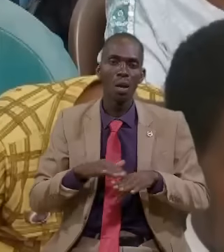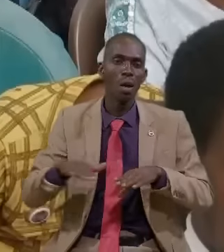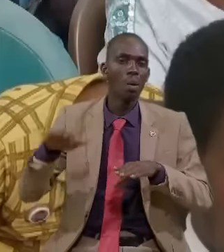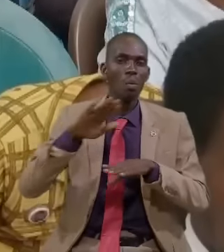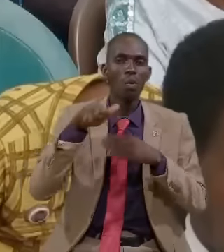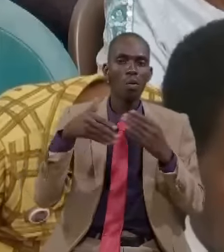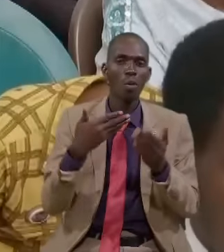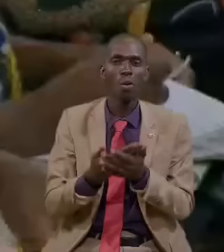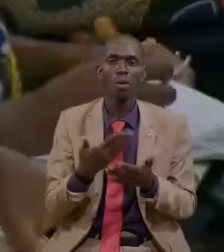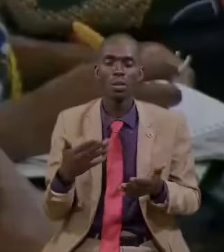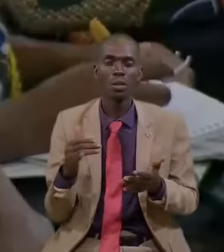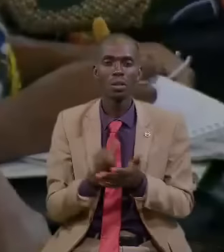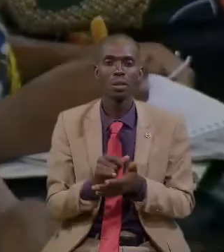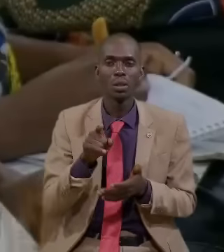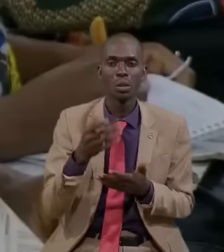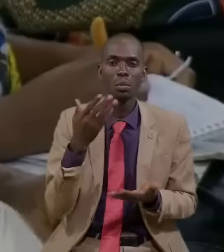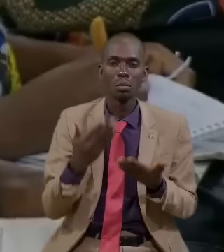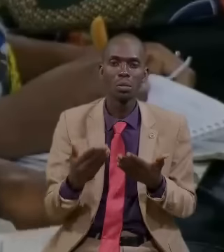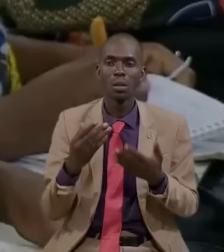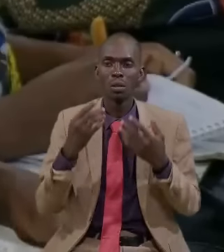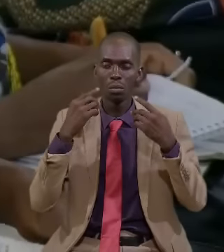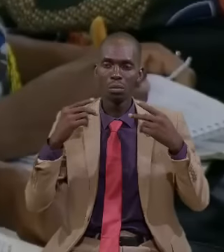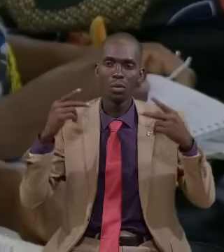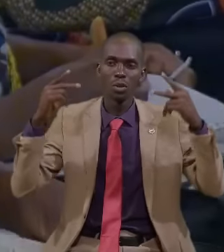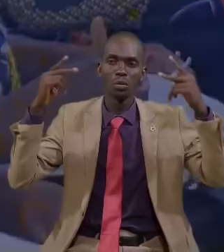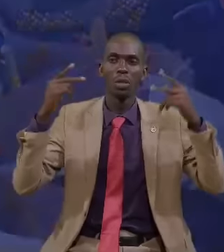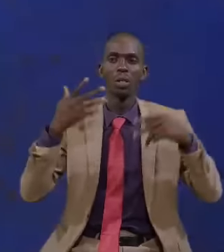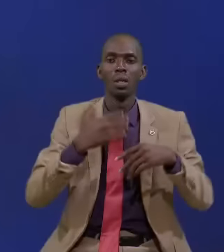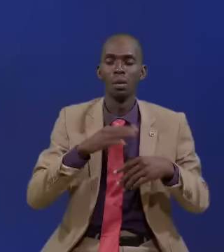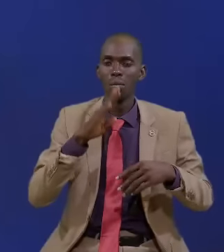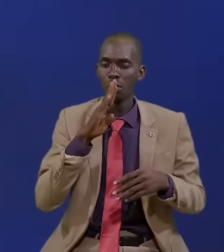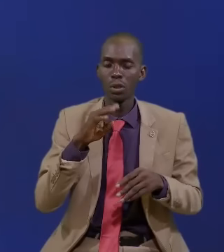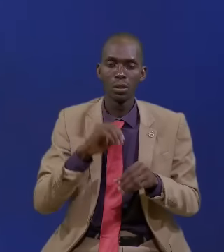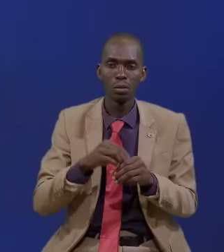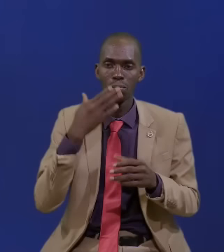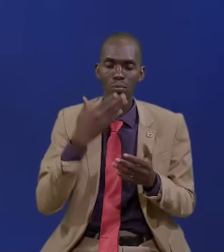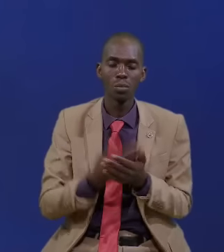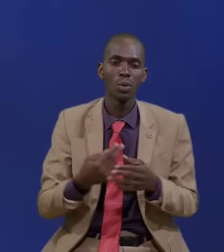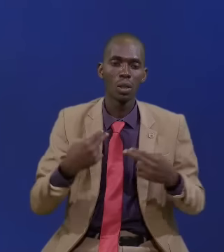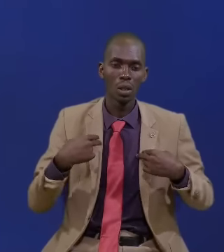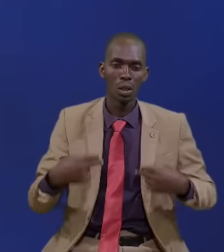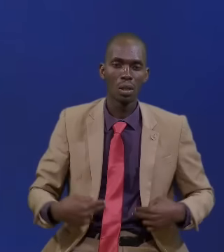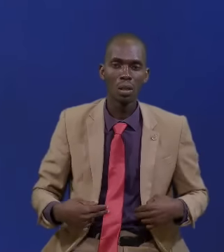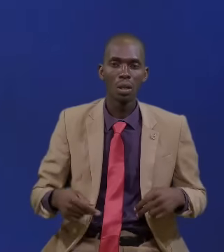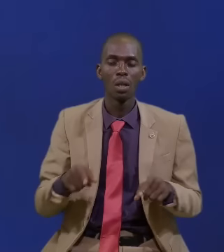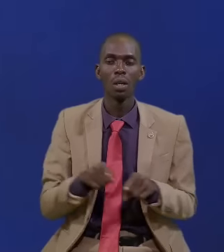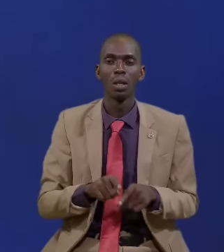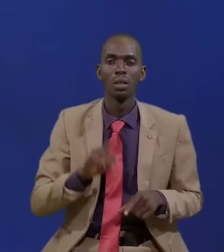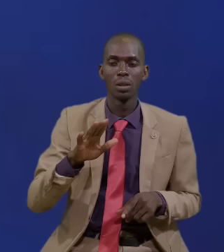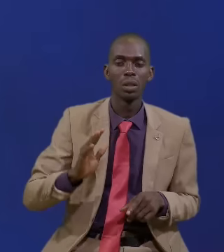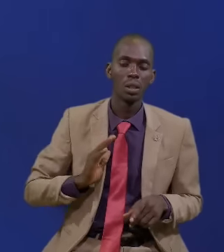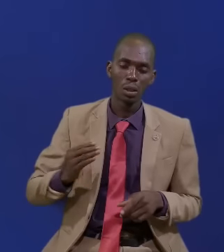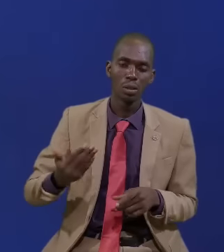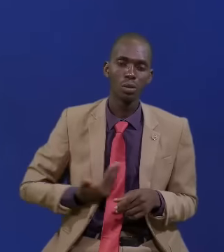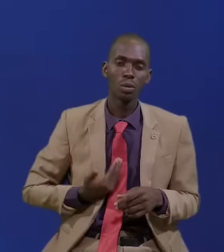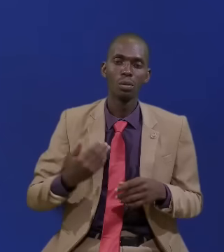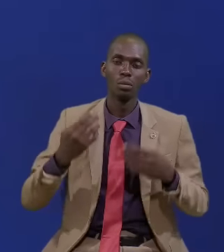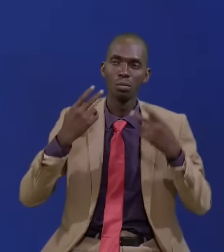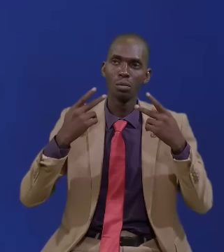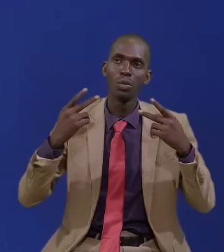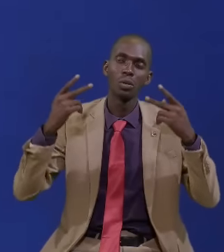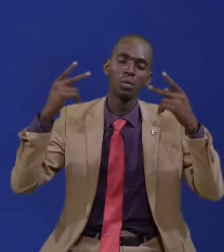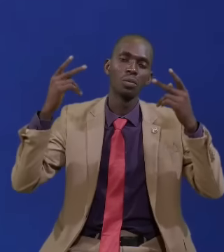prosper, one, and be in health, two, even as thy soul prospereth, three.